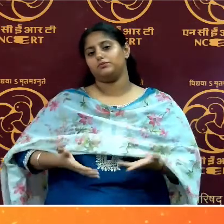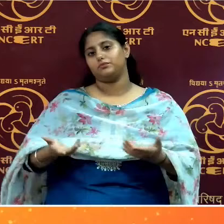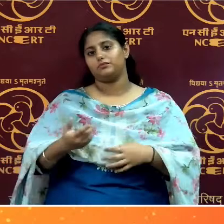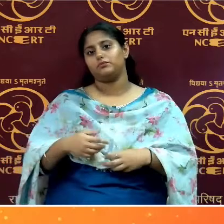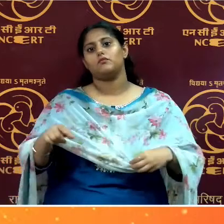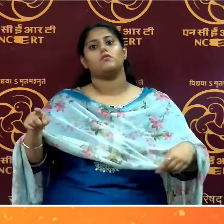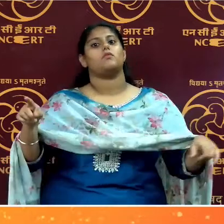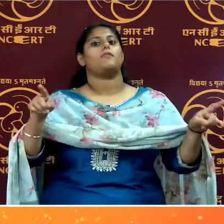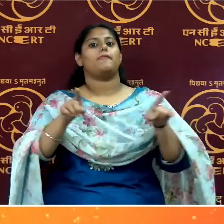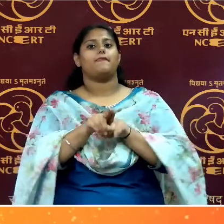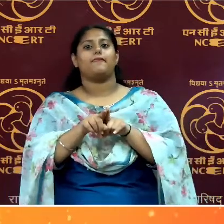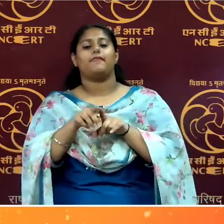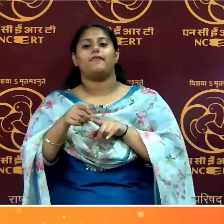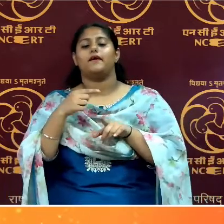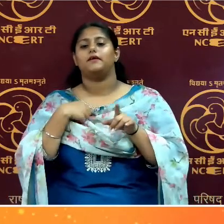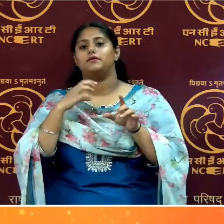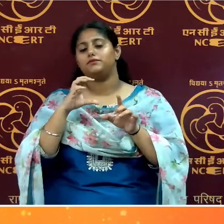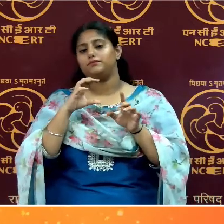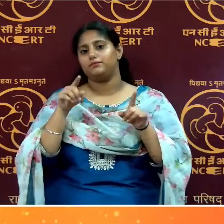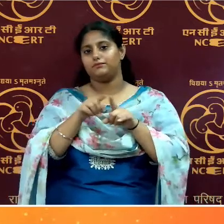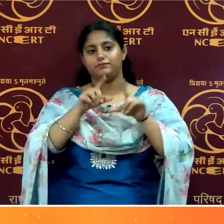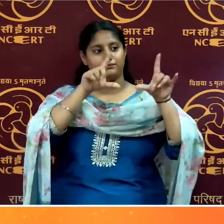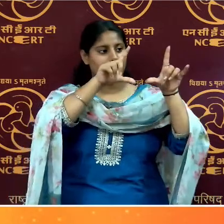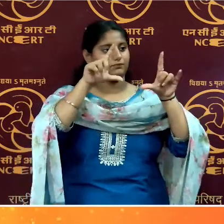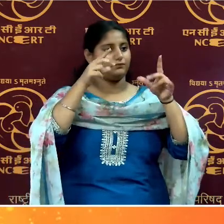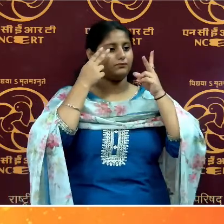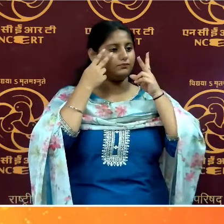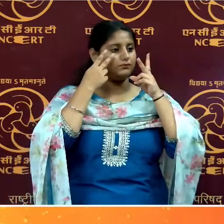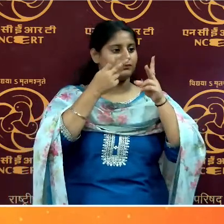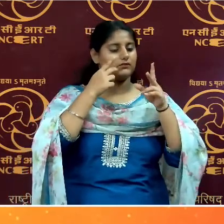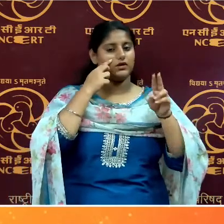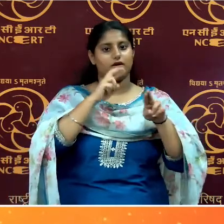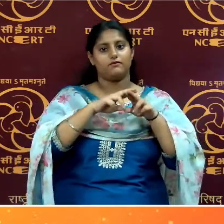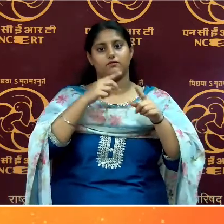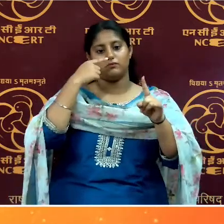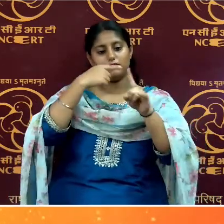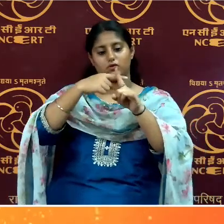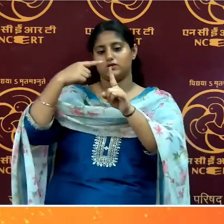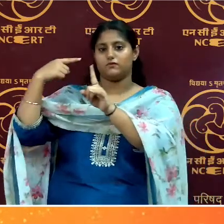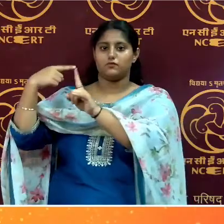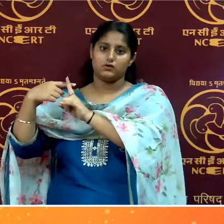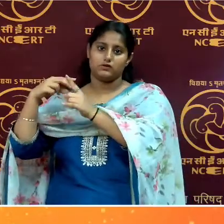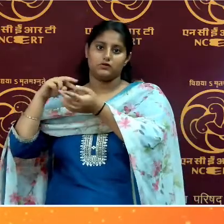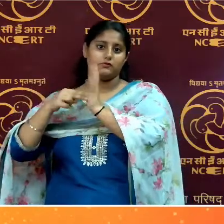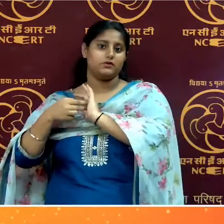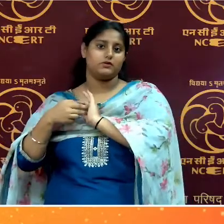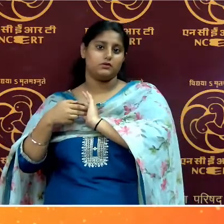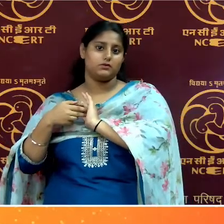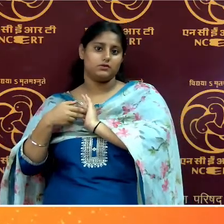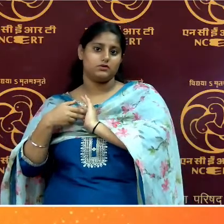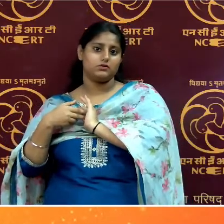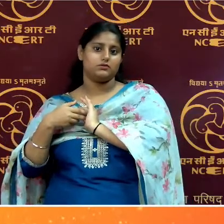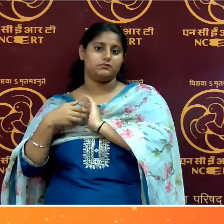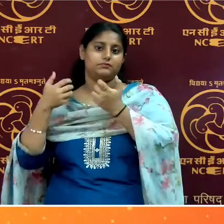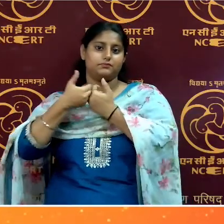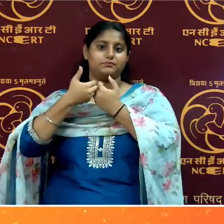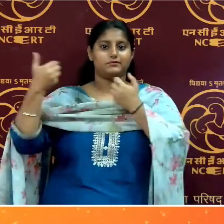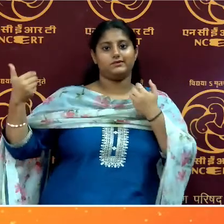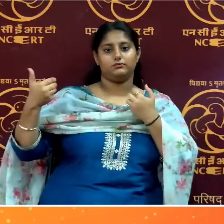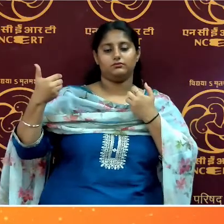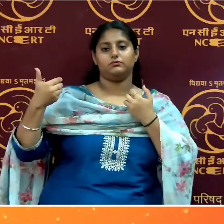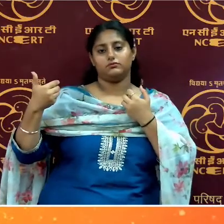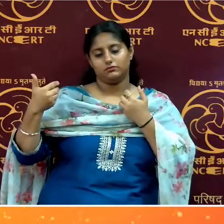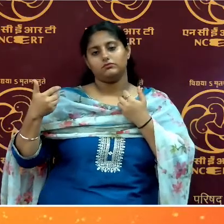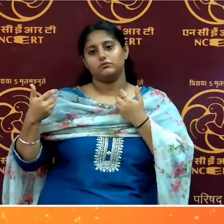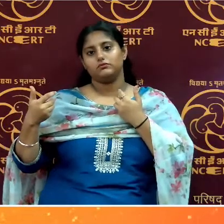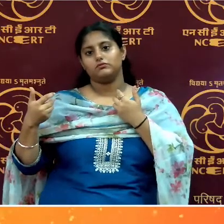with the charges also. Now in the picture we can see that when it is positive charge, what will happen? Repulsion will repulsion is occur taking because